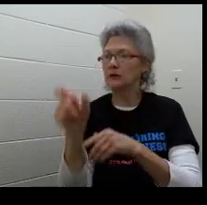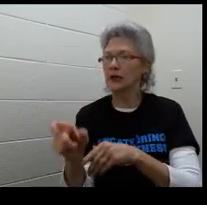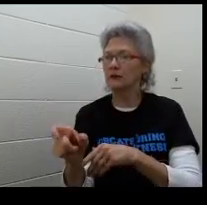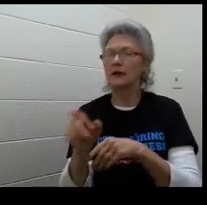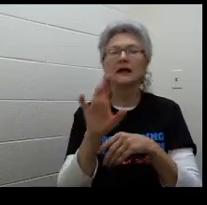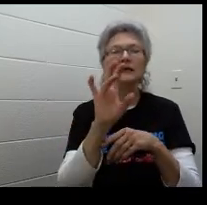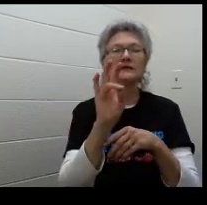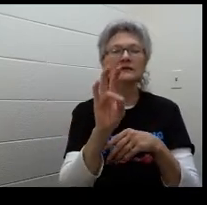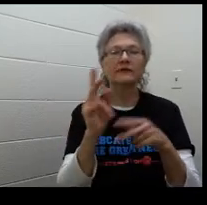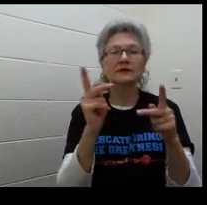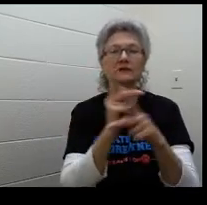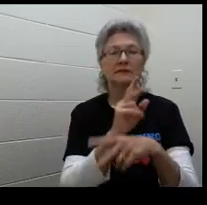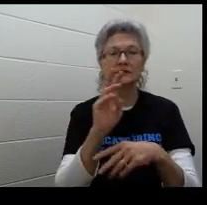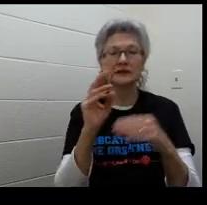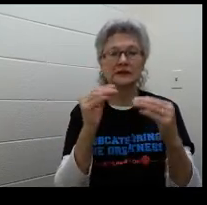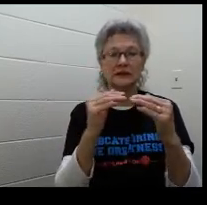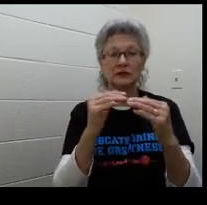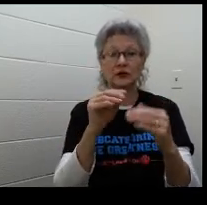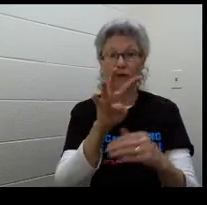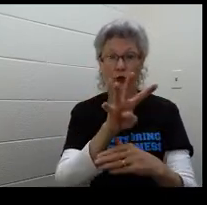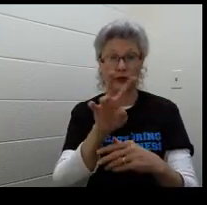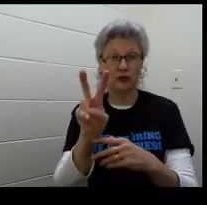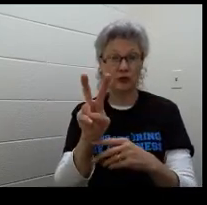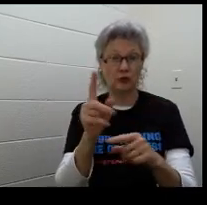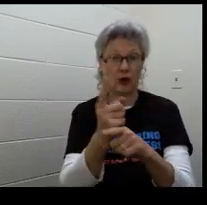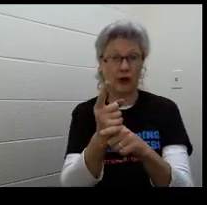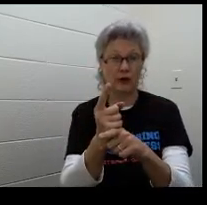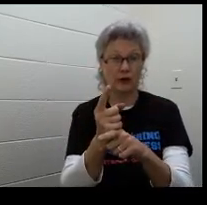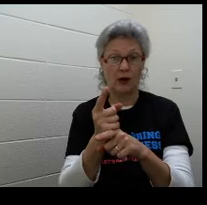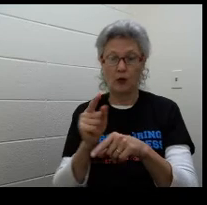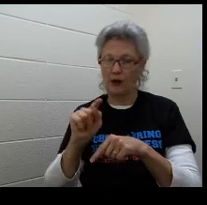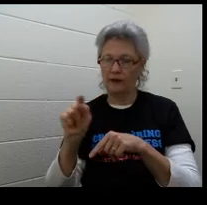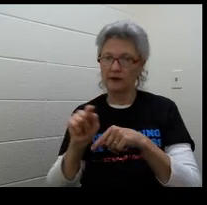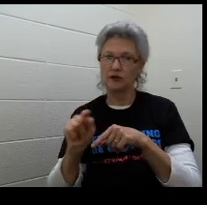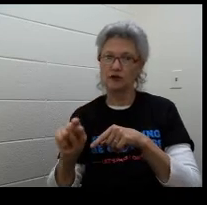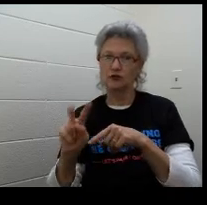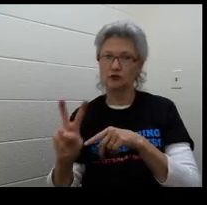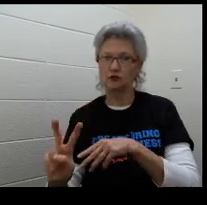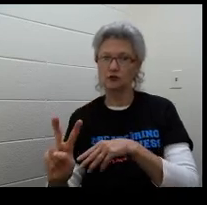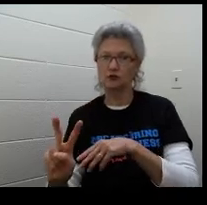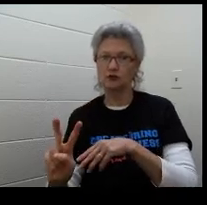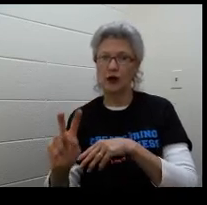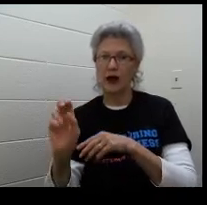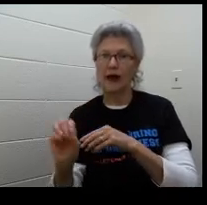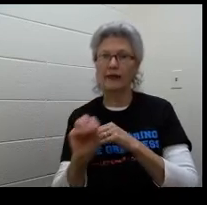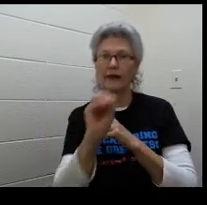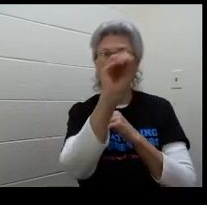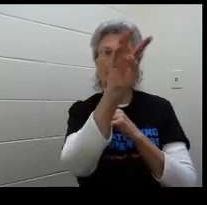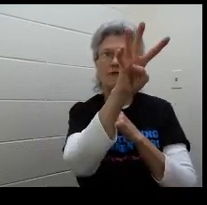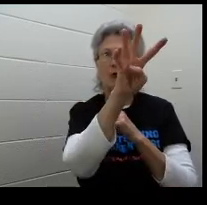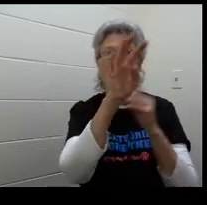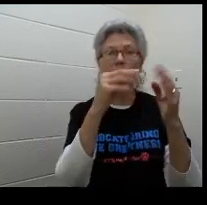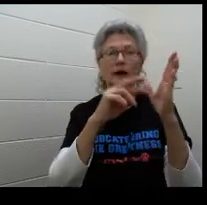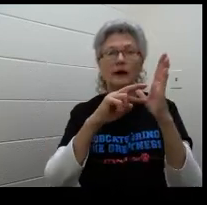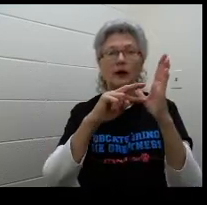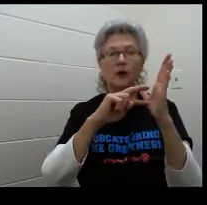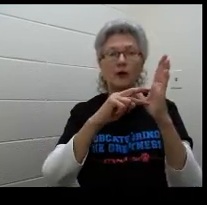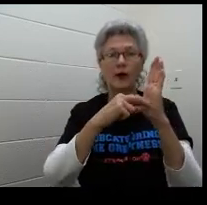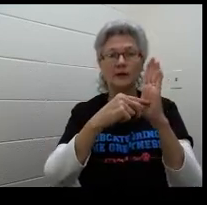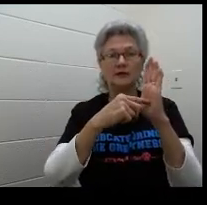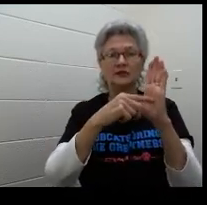times 6 is 42. Write the 2 down here, and then the 4, which represents 40, I can put in the tens